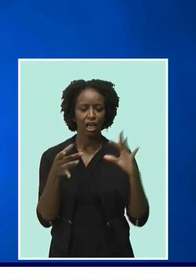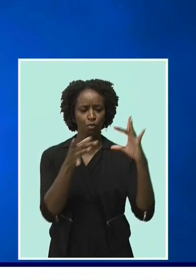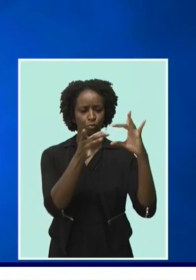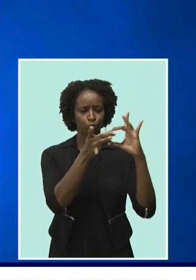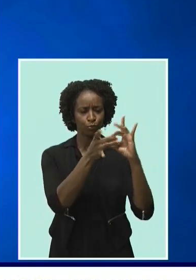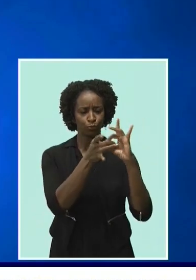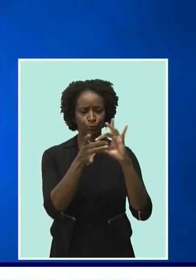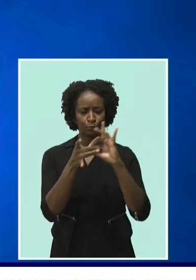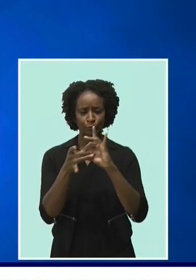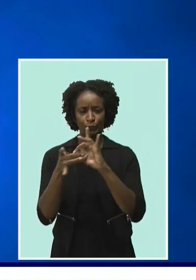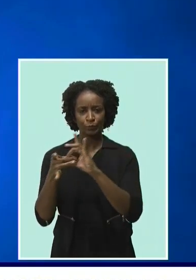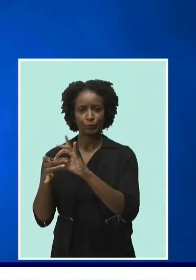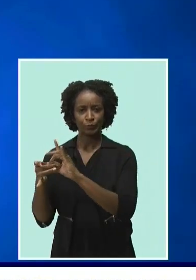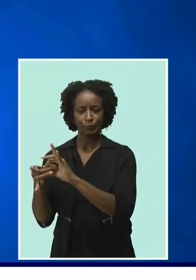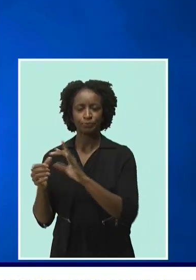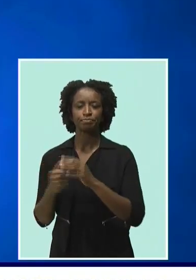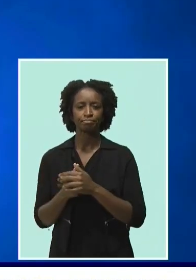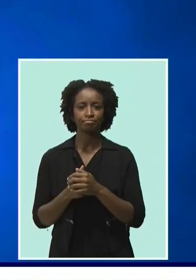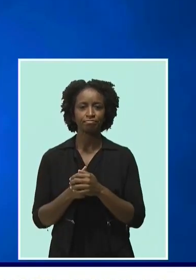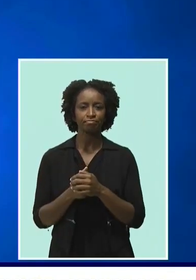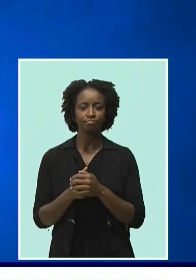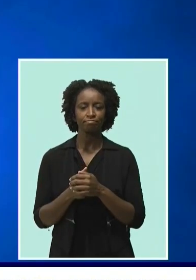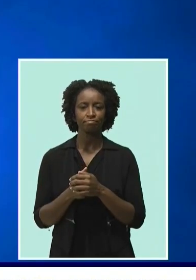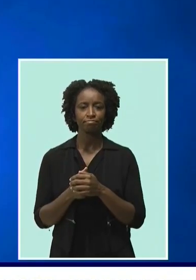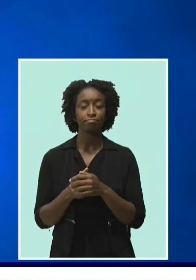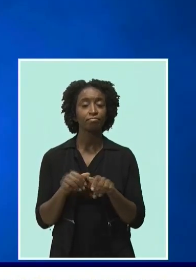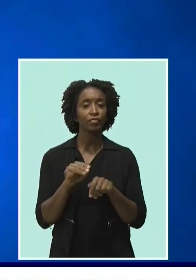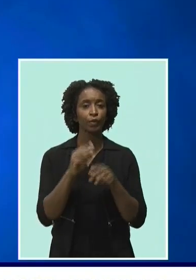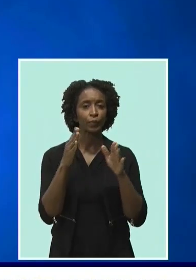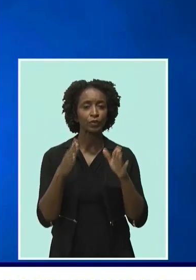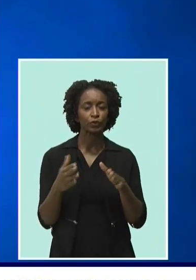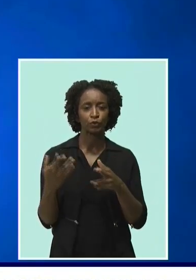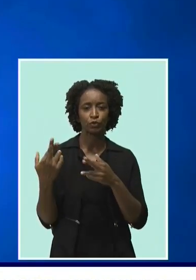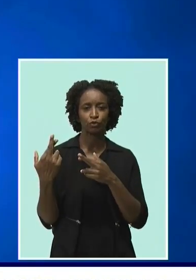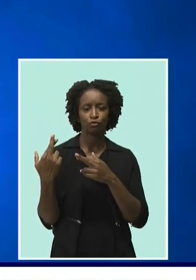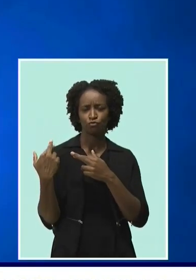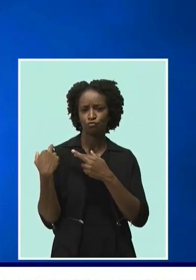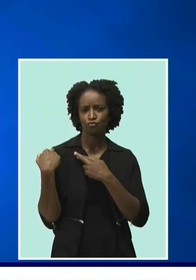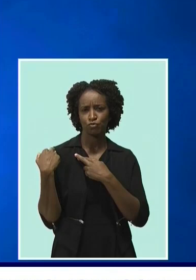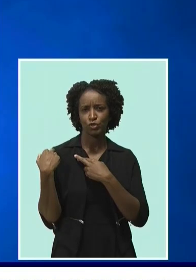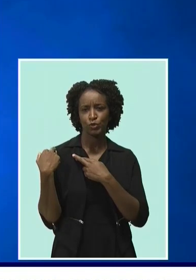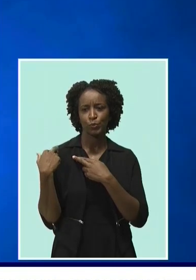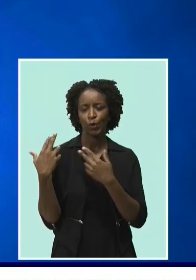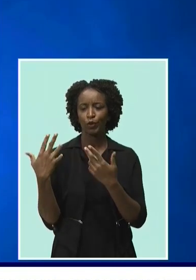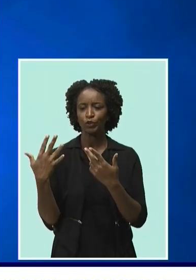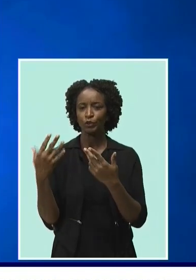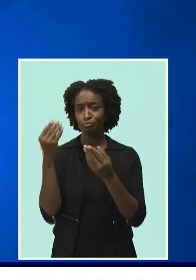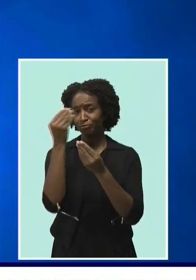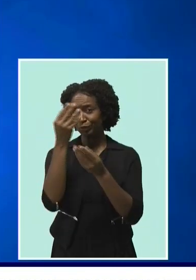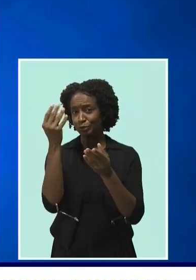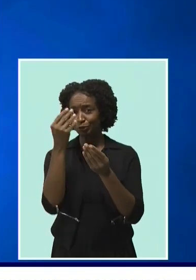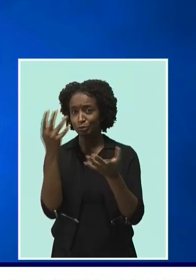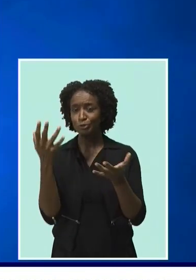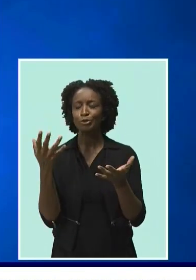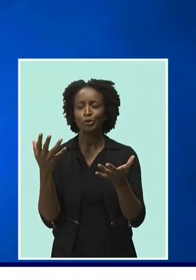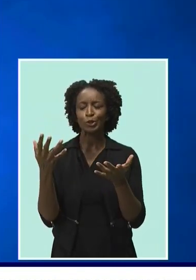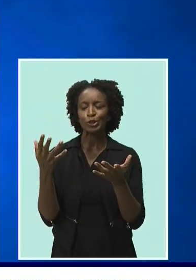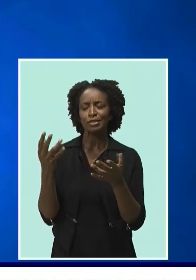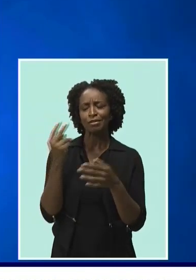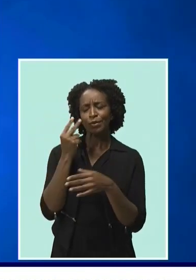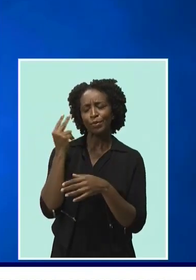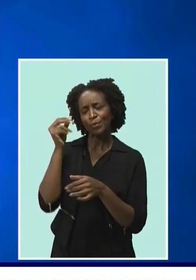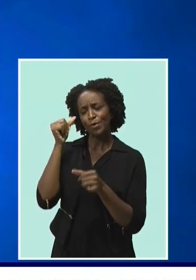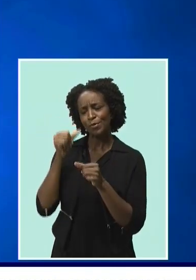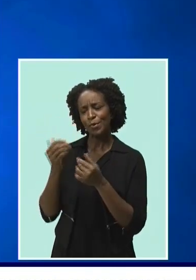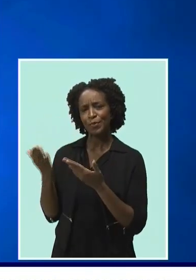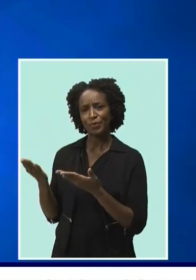for broadcasting, Wilfred Abrams, remembered him as a man of passion who had a flair for outside broadcast. Dennis was passionate about